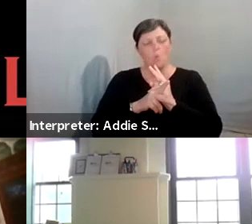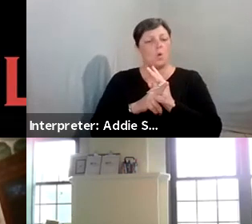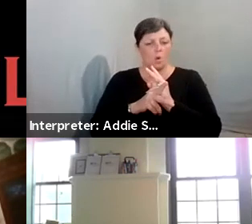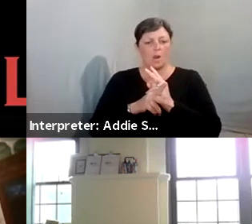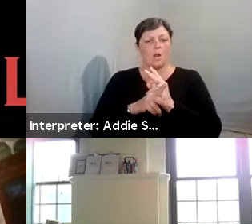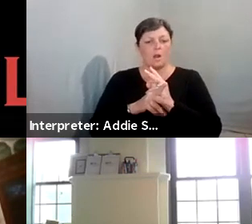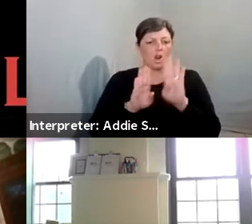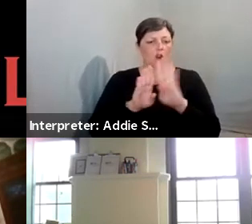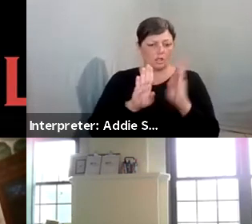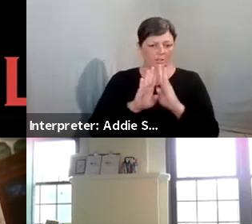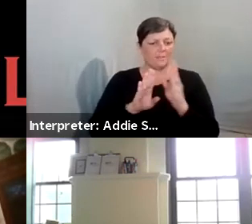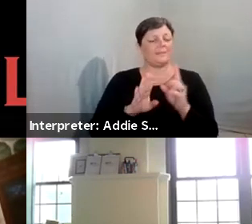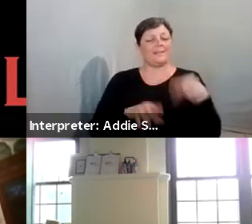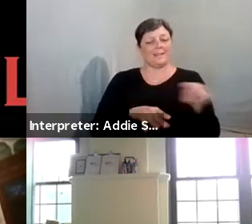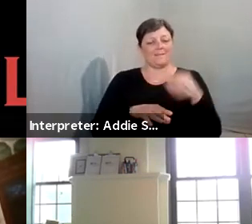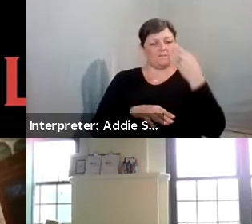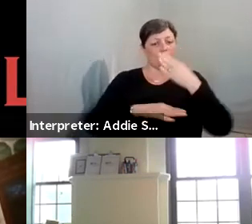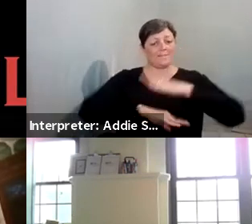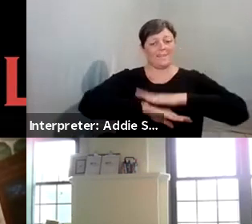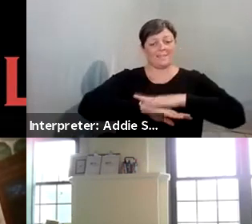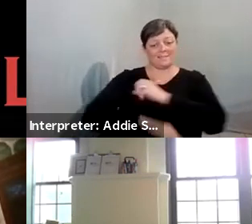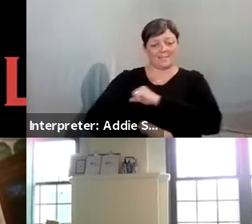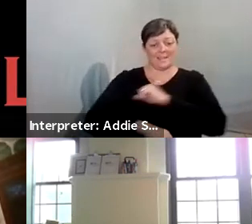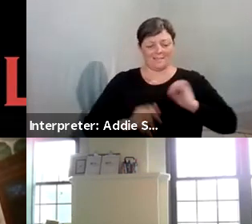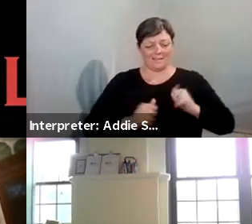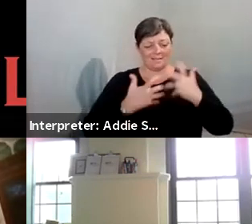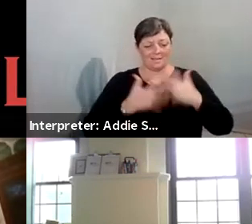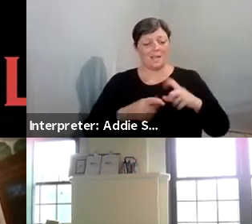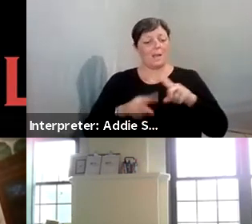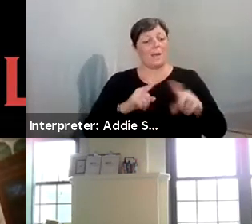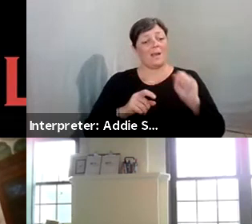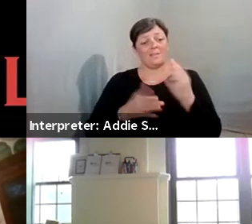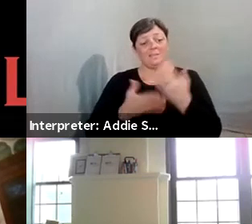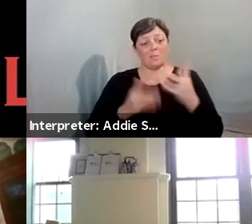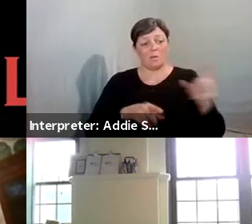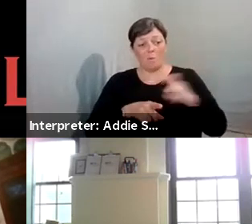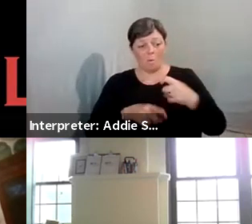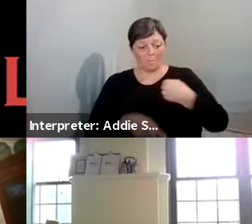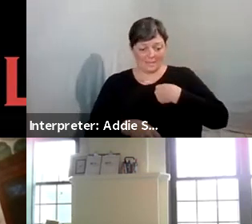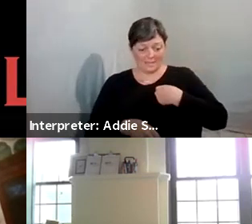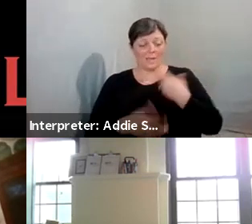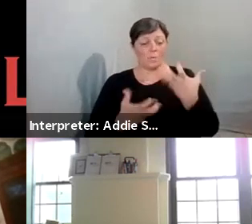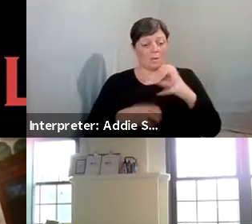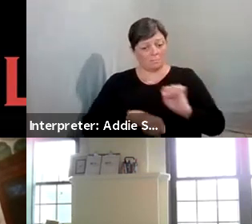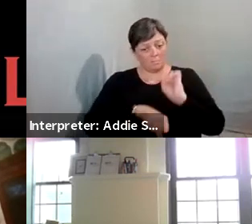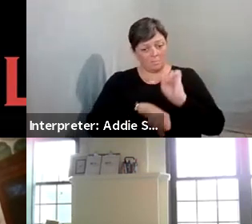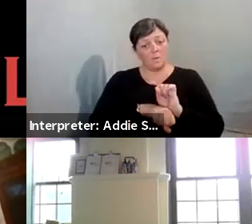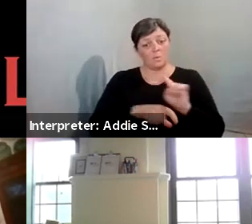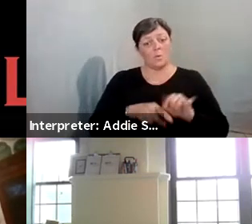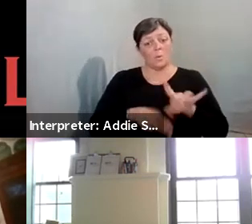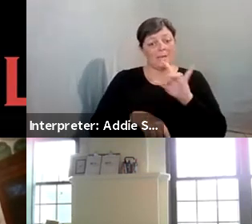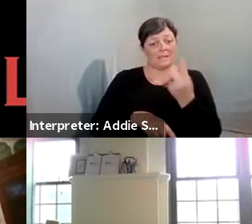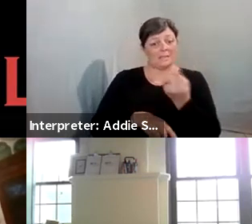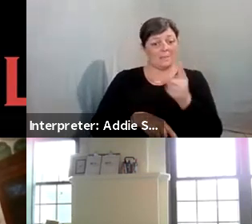desk staff uses to coordinate. But if somebody came through the phone to me and they wanted to make an appointment to pick something up